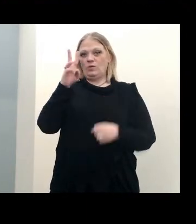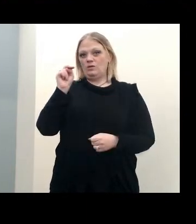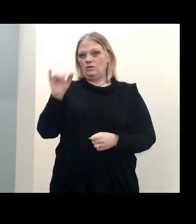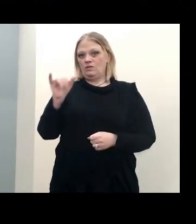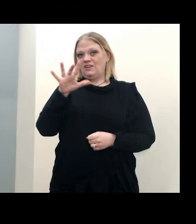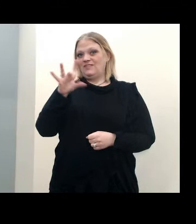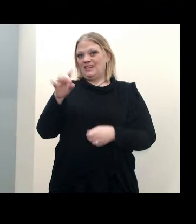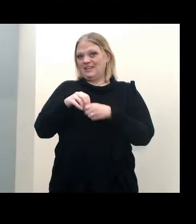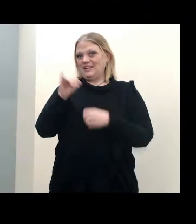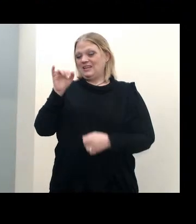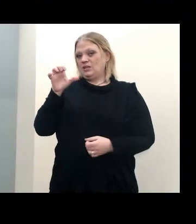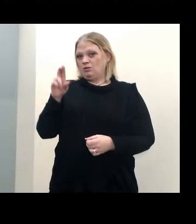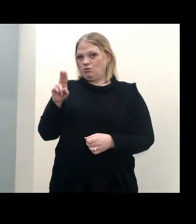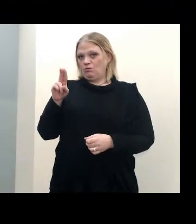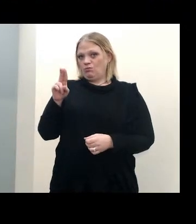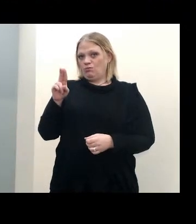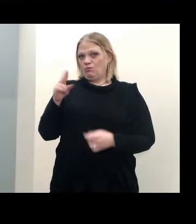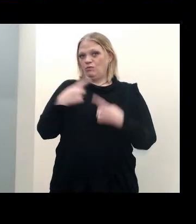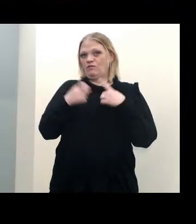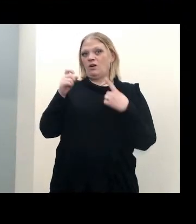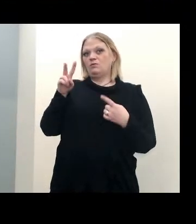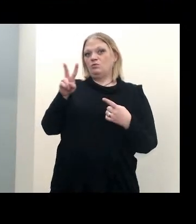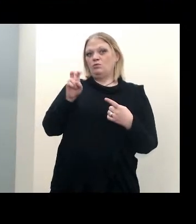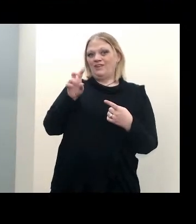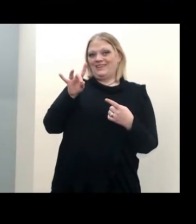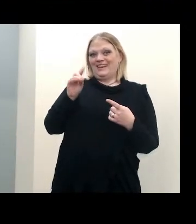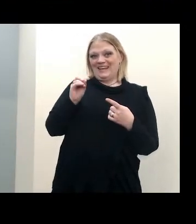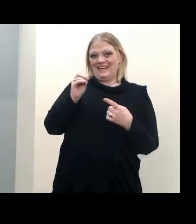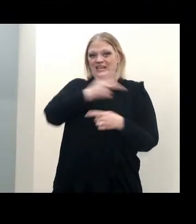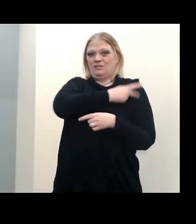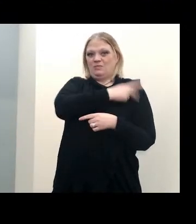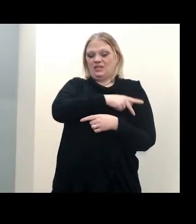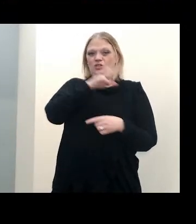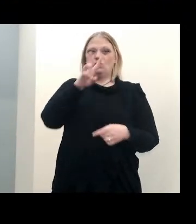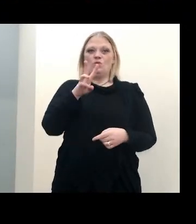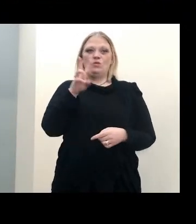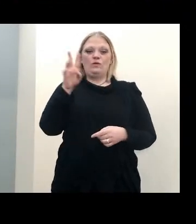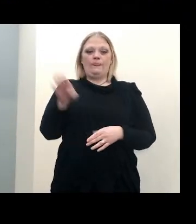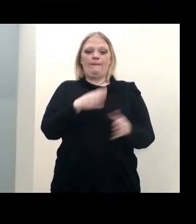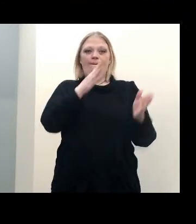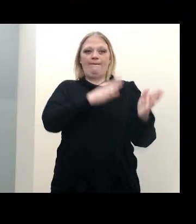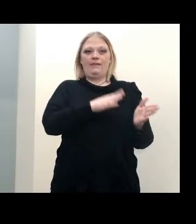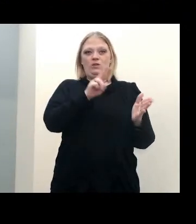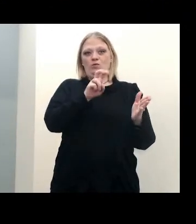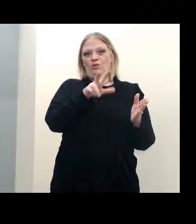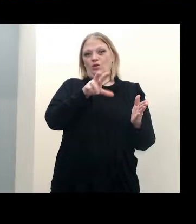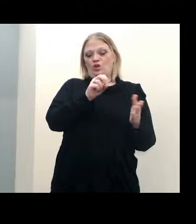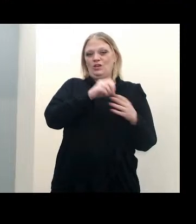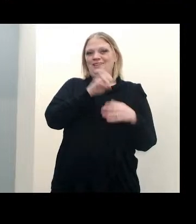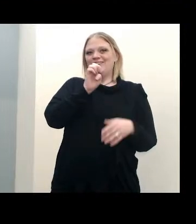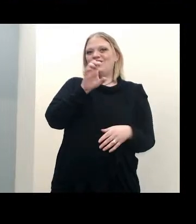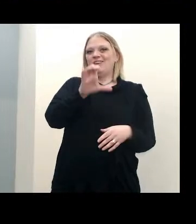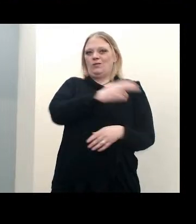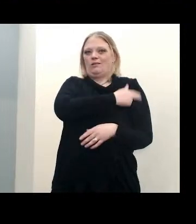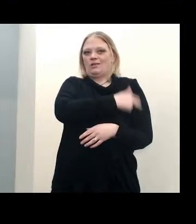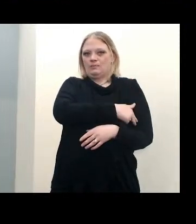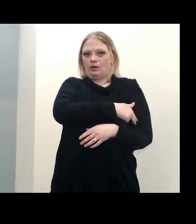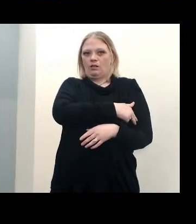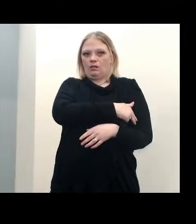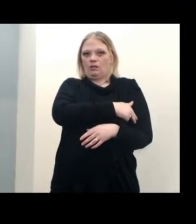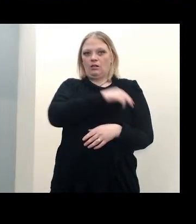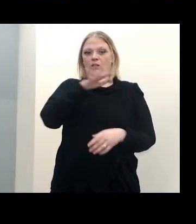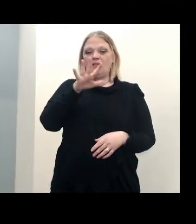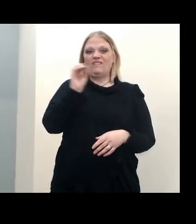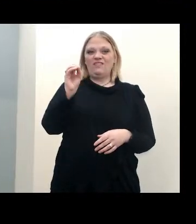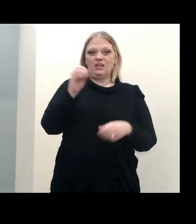them in the ICU. And of those 280 COVID-19 patients in Western New York, 230 were in Erie County hospitals,